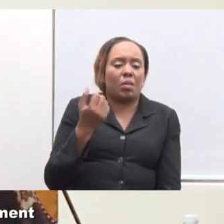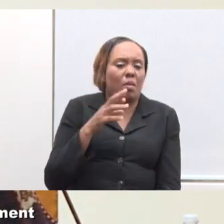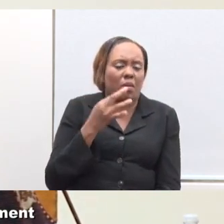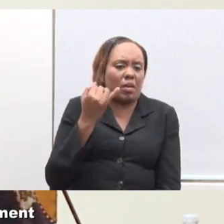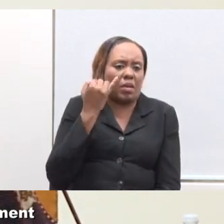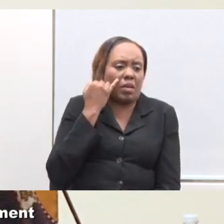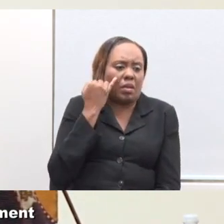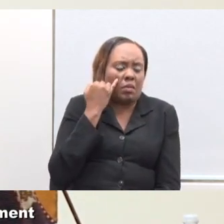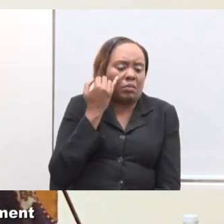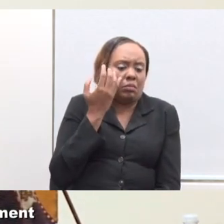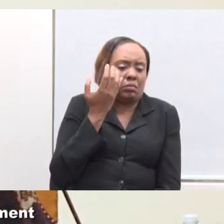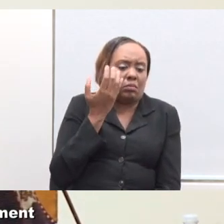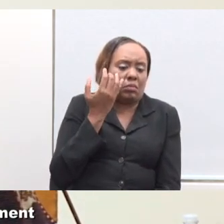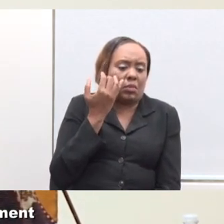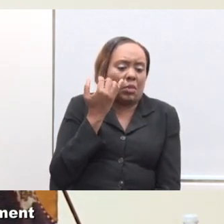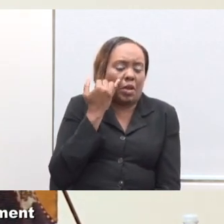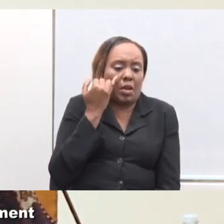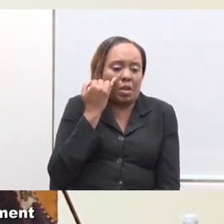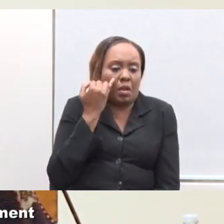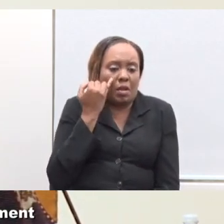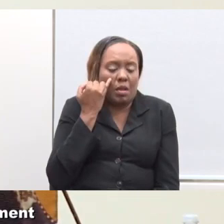It will not be if they're renting.